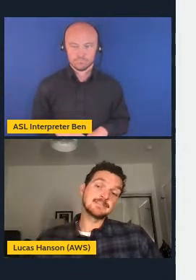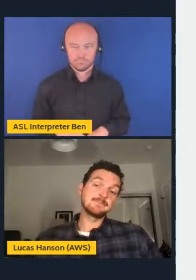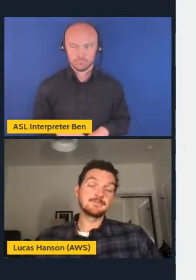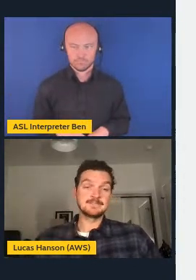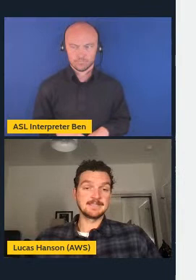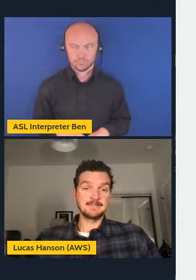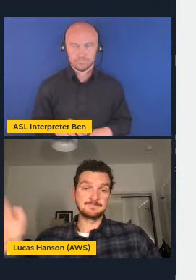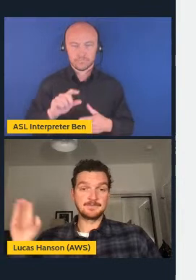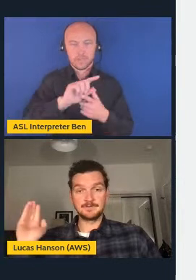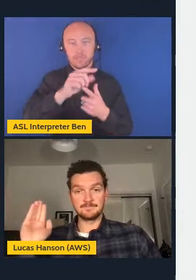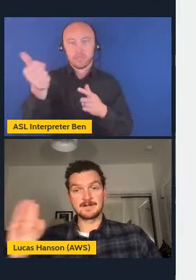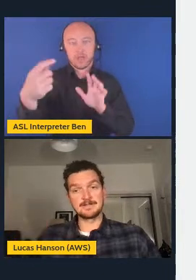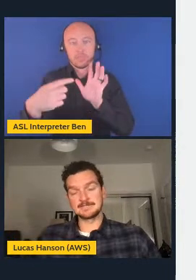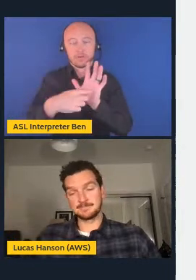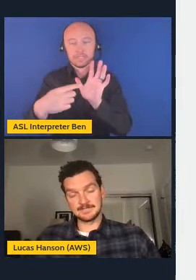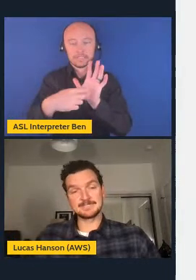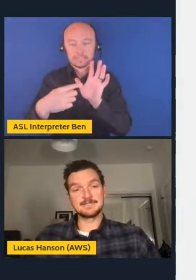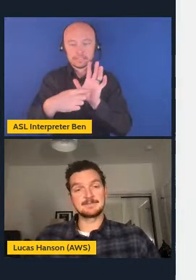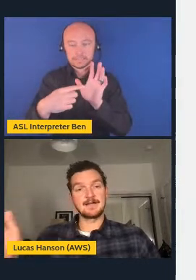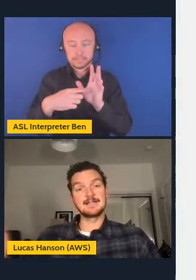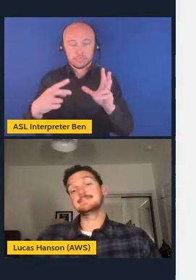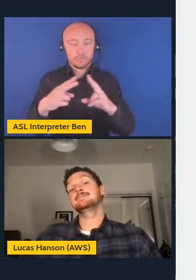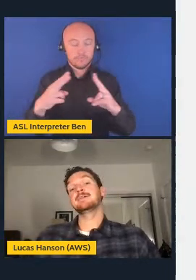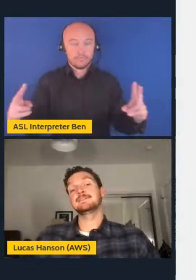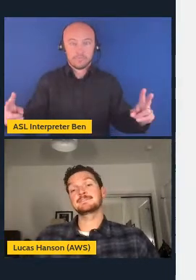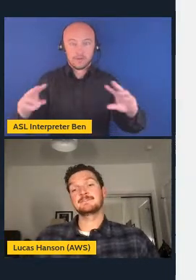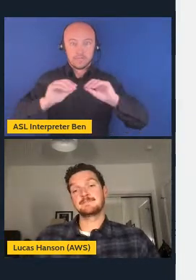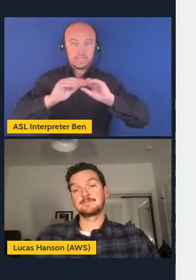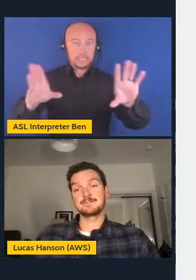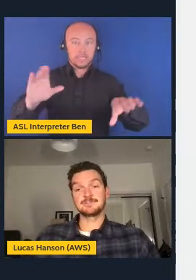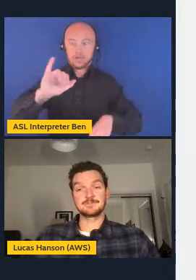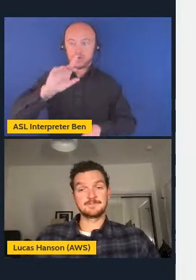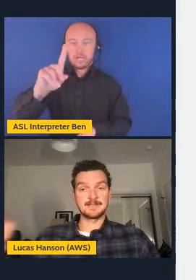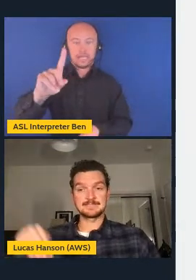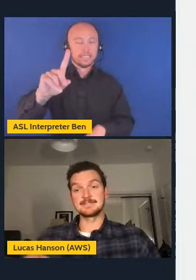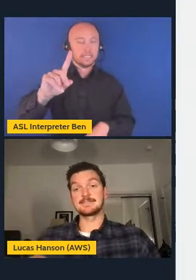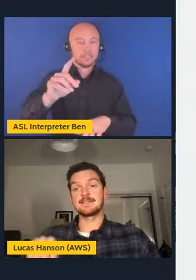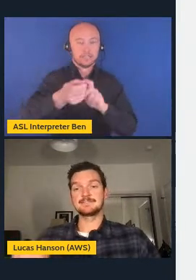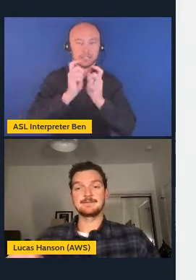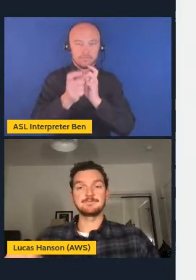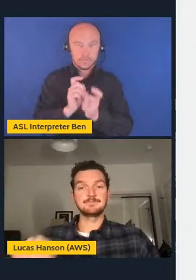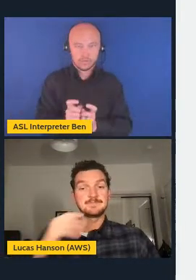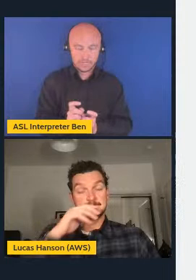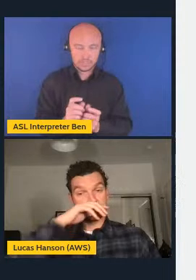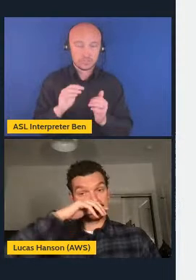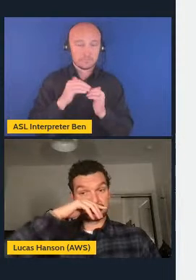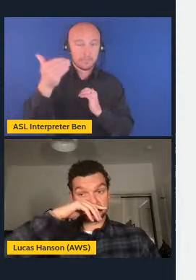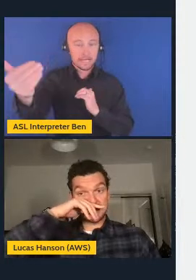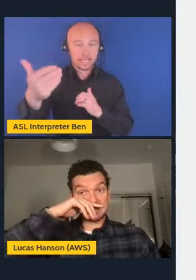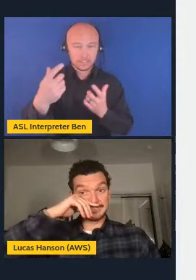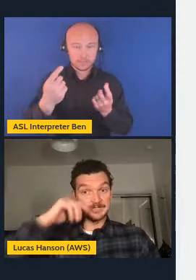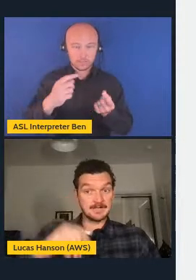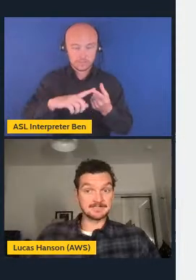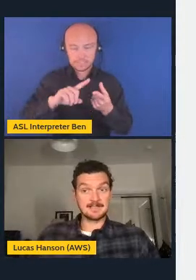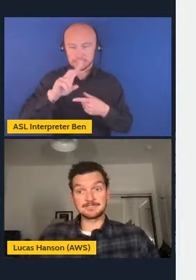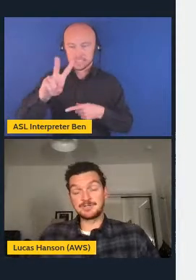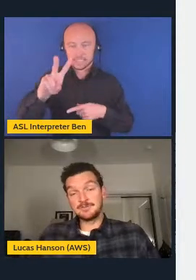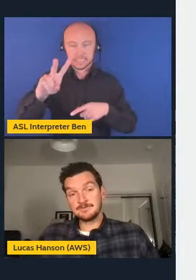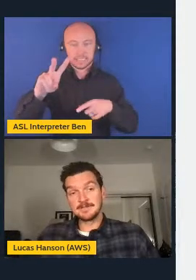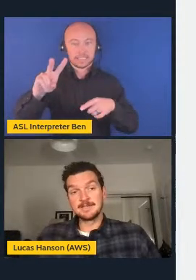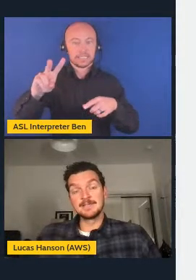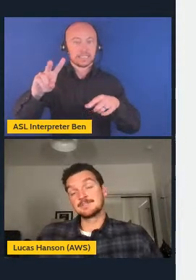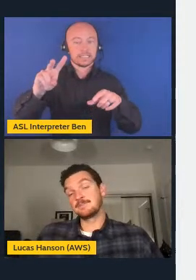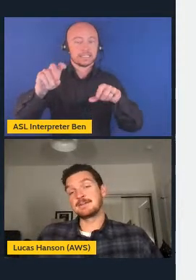the other example is a very explicit ID-based configuration. So in the next example, you'd see a dev stage